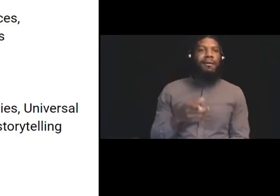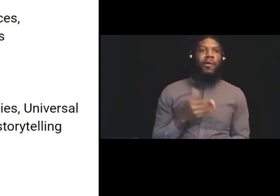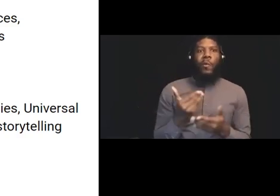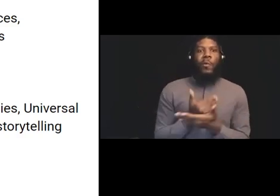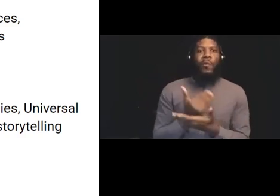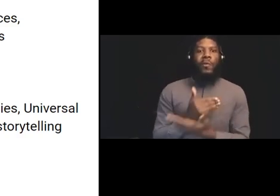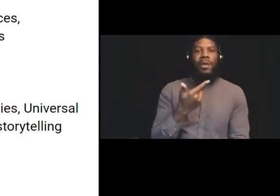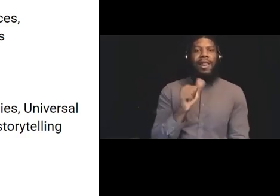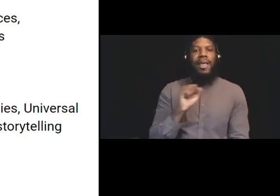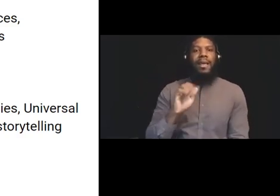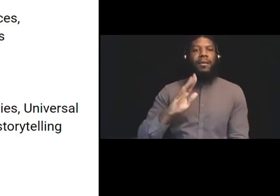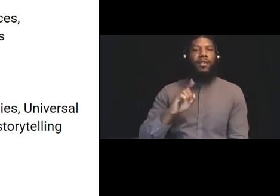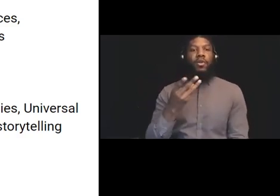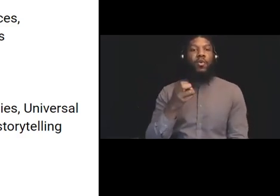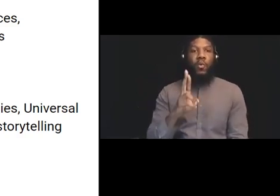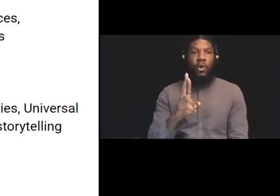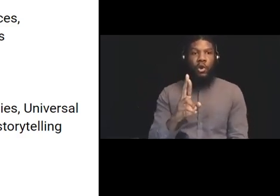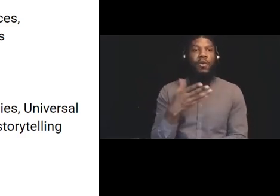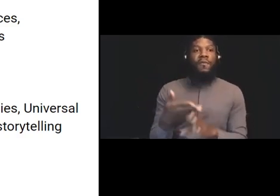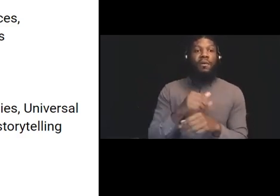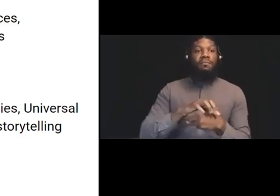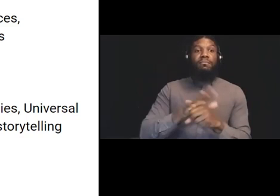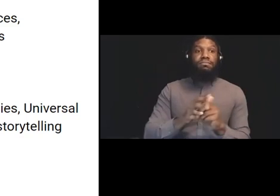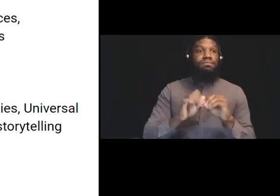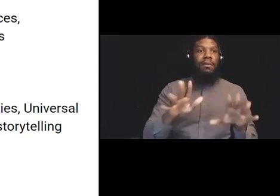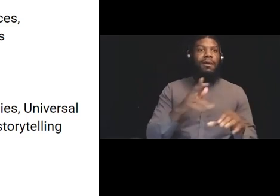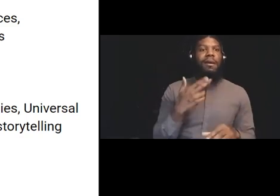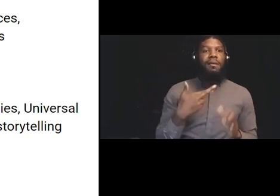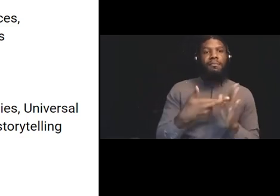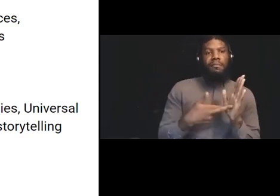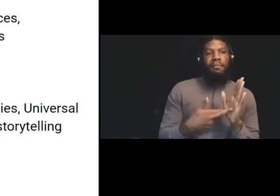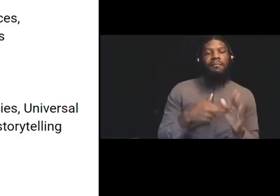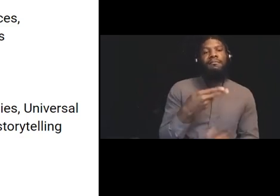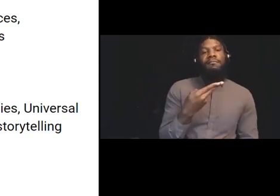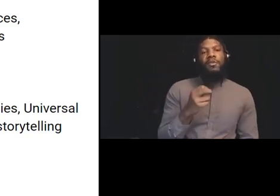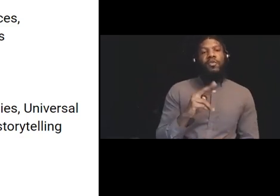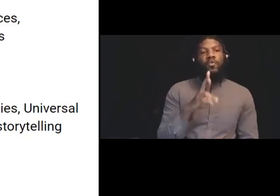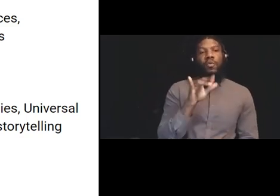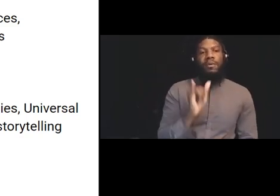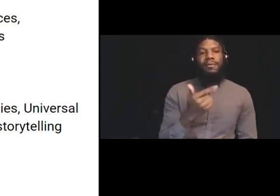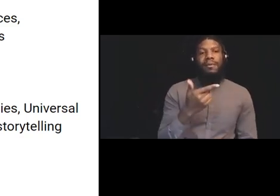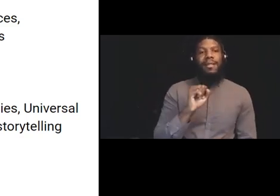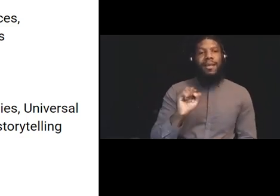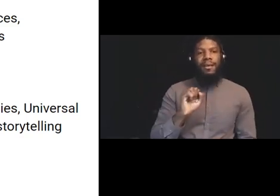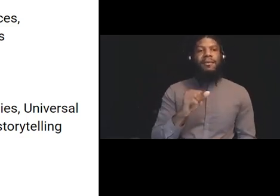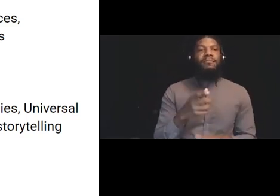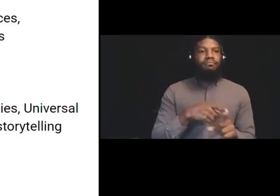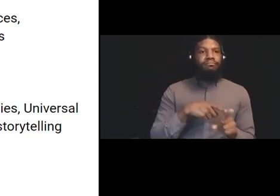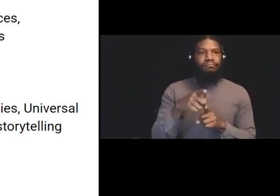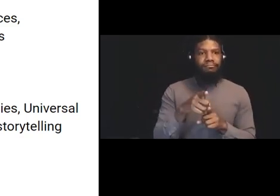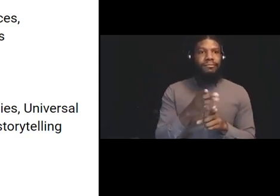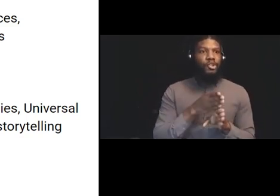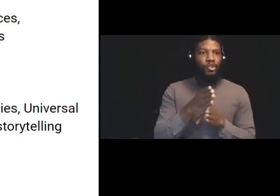the pandemic, I enrolled as an honorary glass major, but as a student in the glass program at